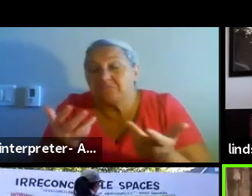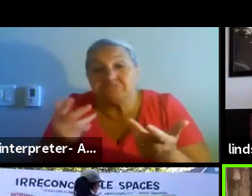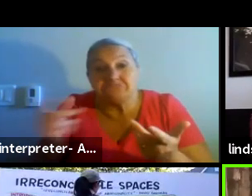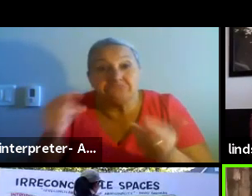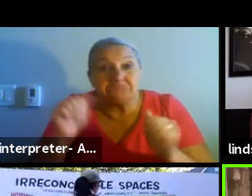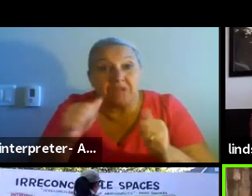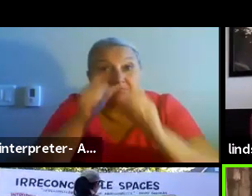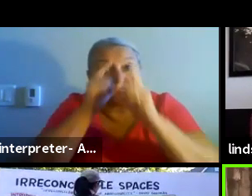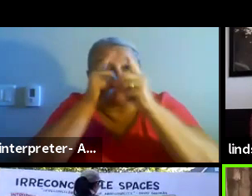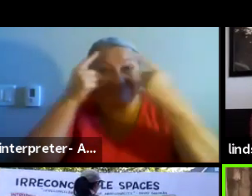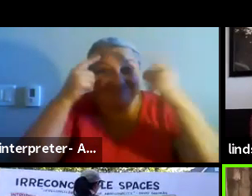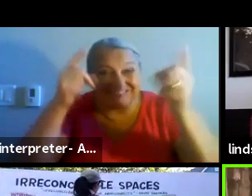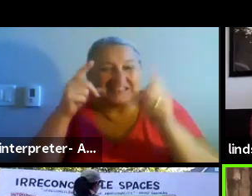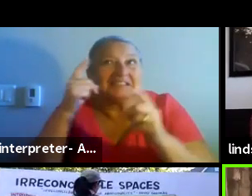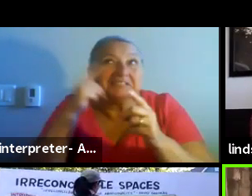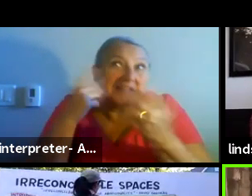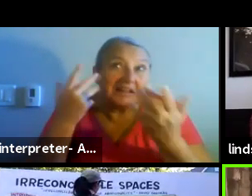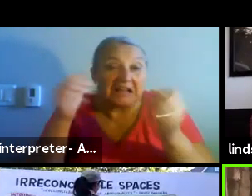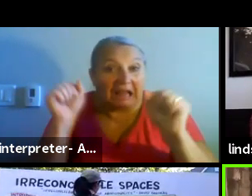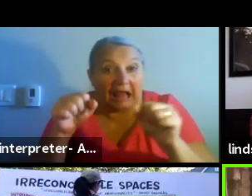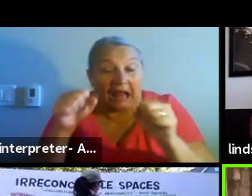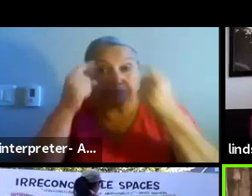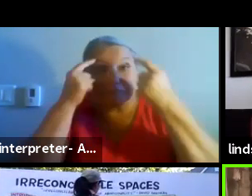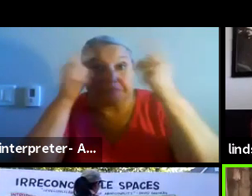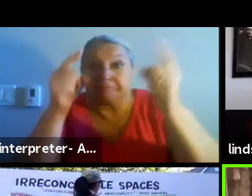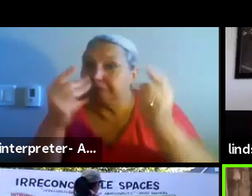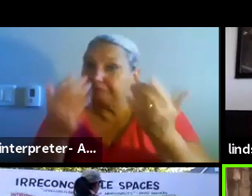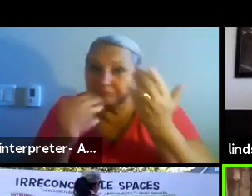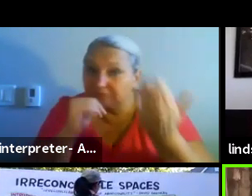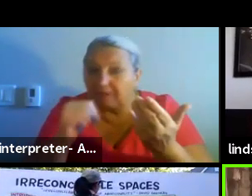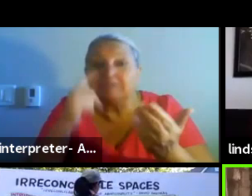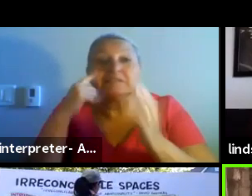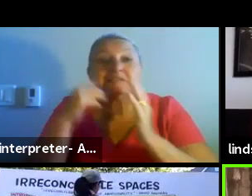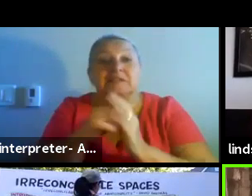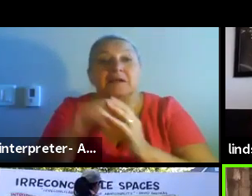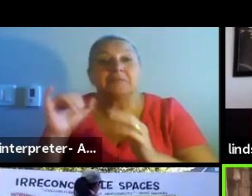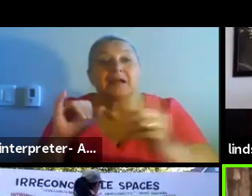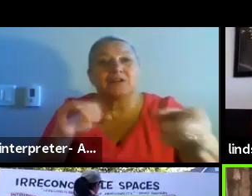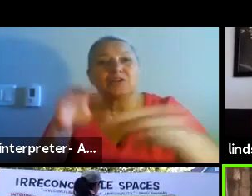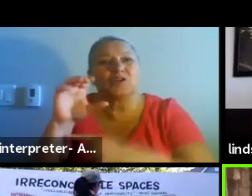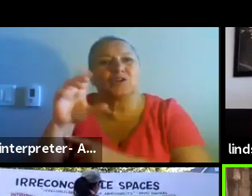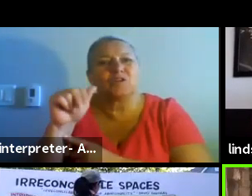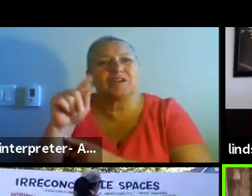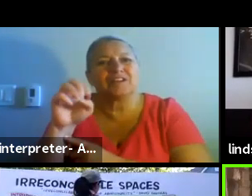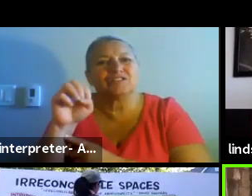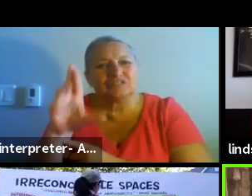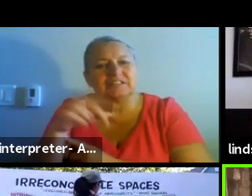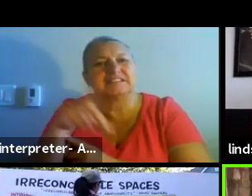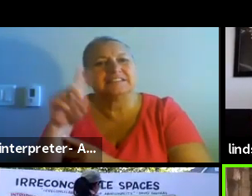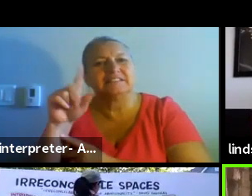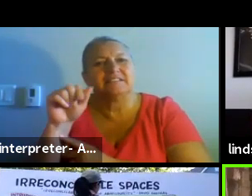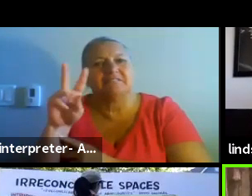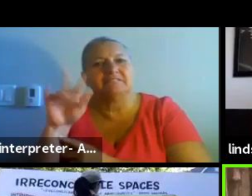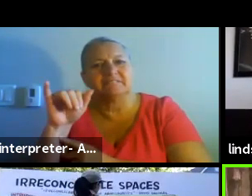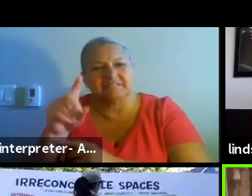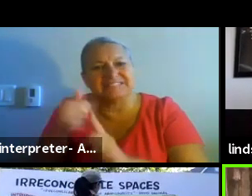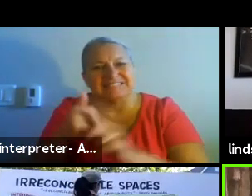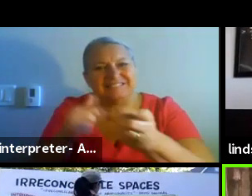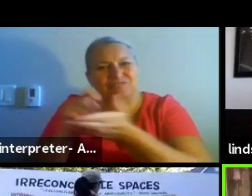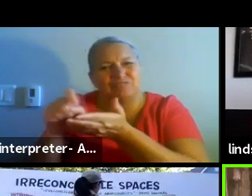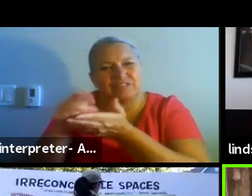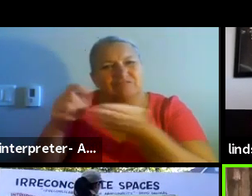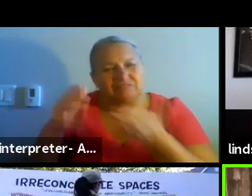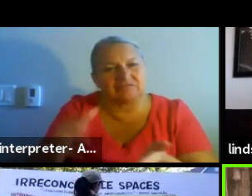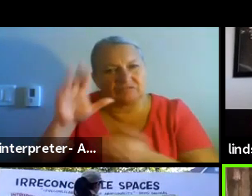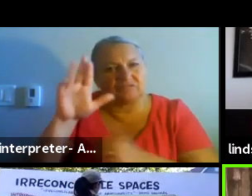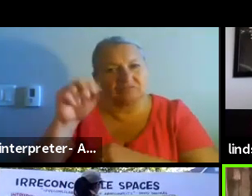Métis curator David Garneau has rightly observed, for reconciliation to occur, there must have,